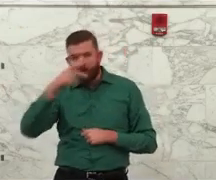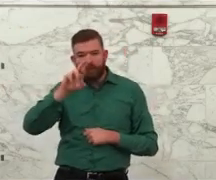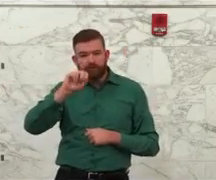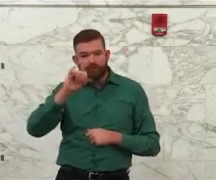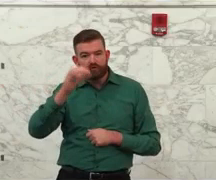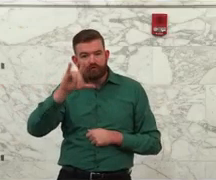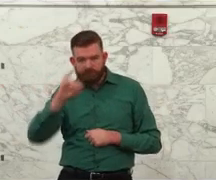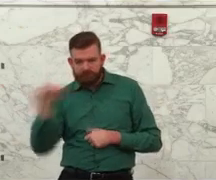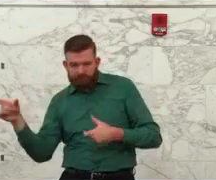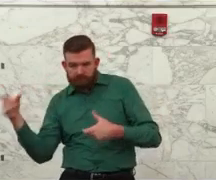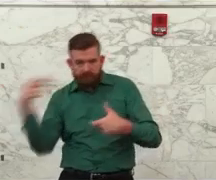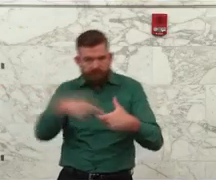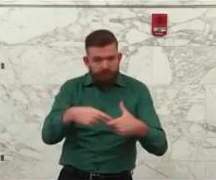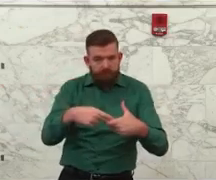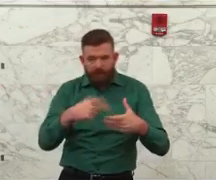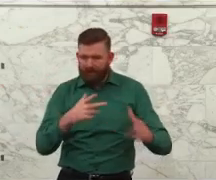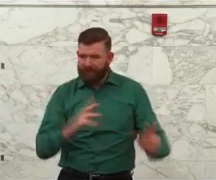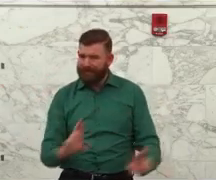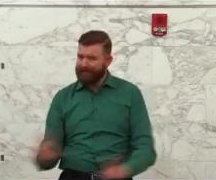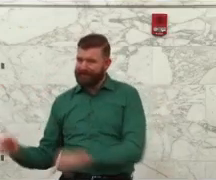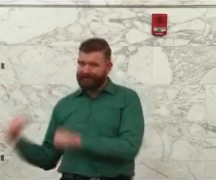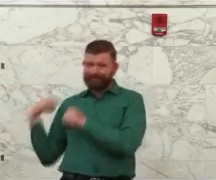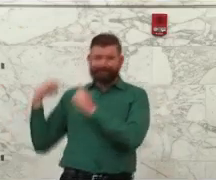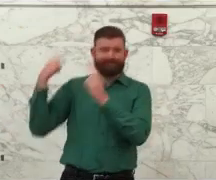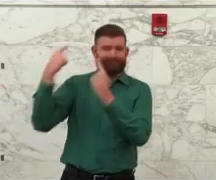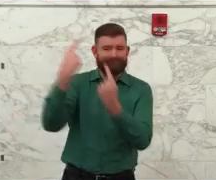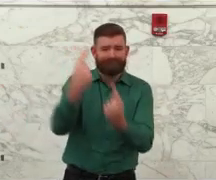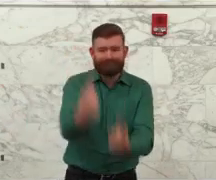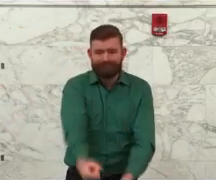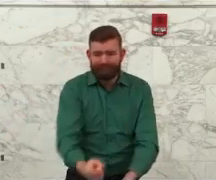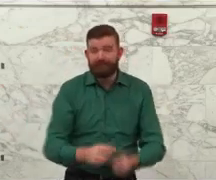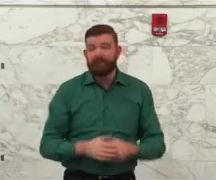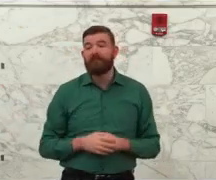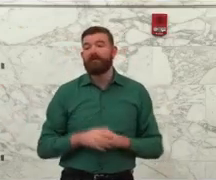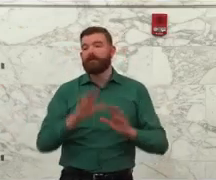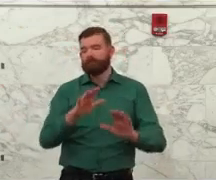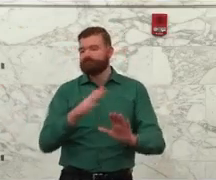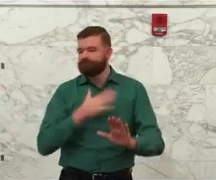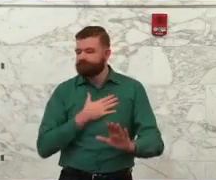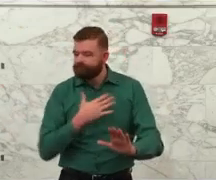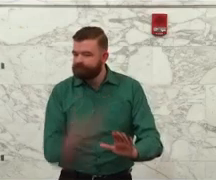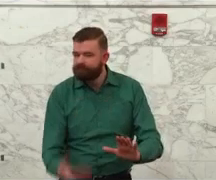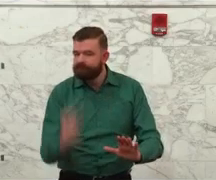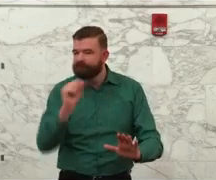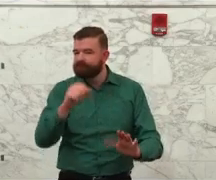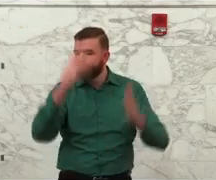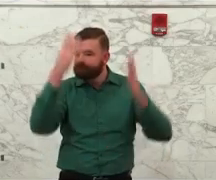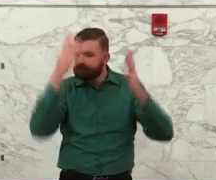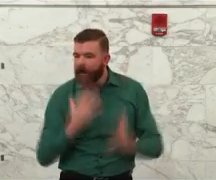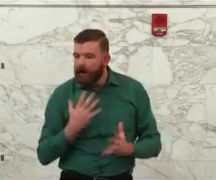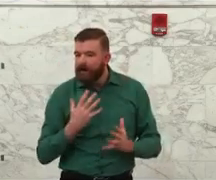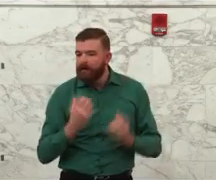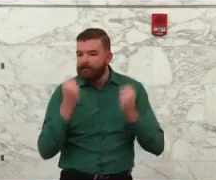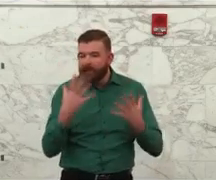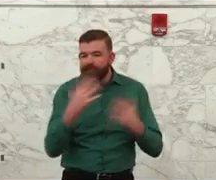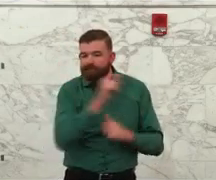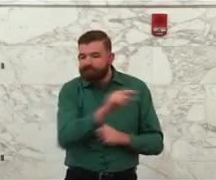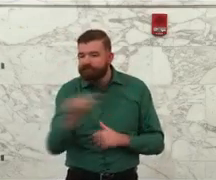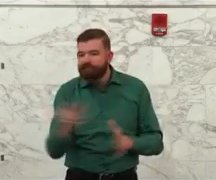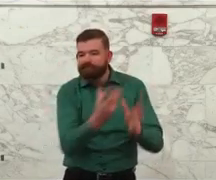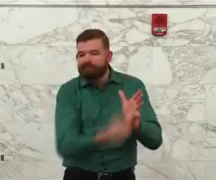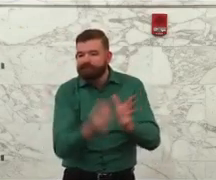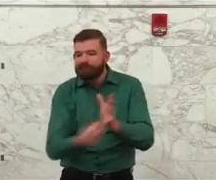the tragic loss of life. Let there be no doubt about that. Each and every individual pains us deeply, and that will continue to be